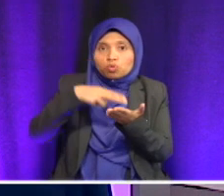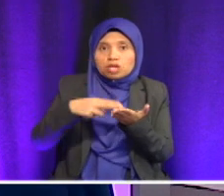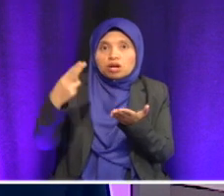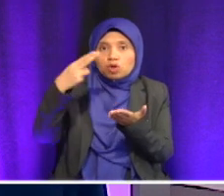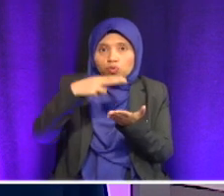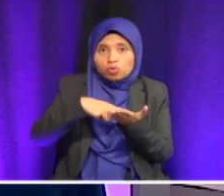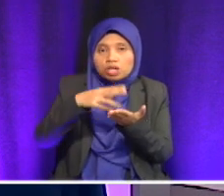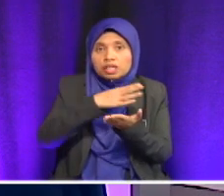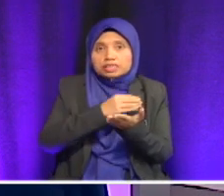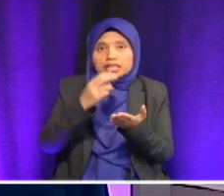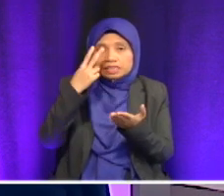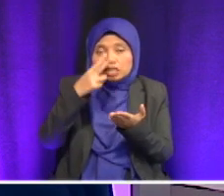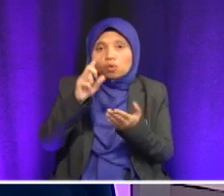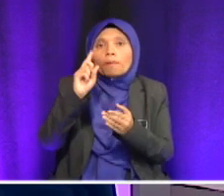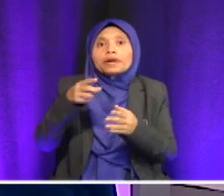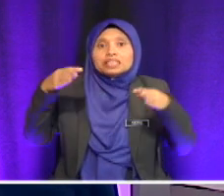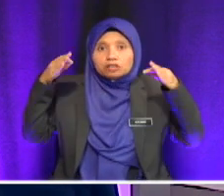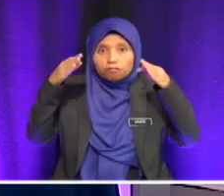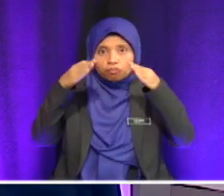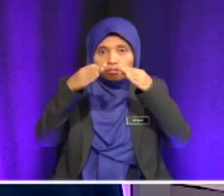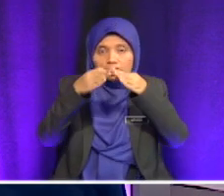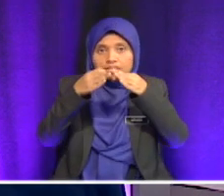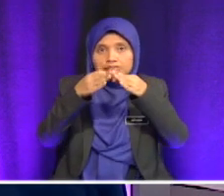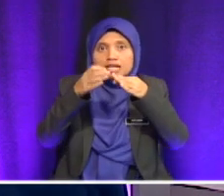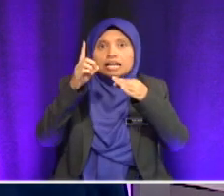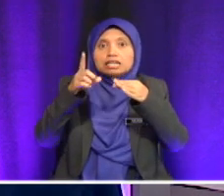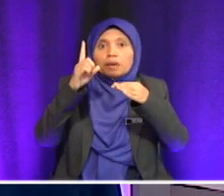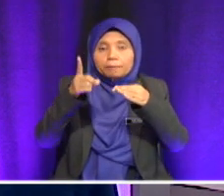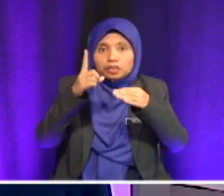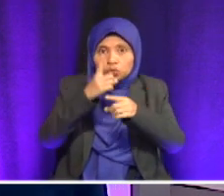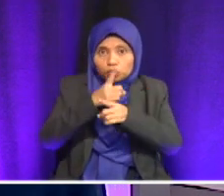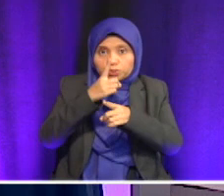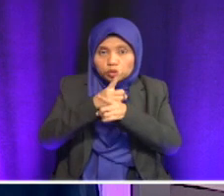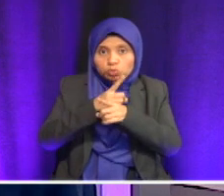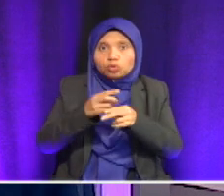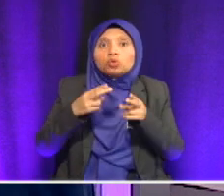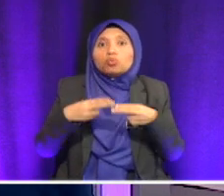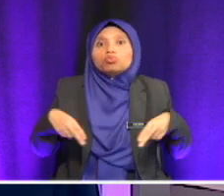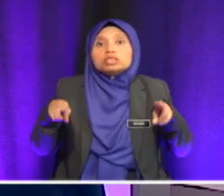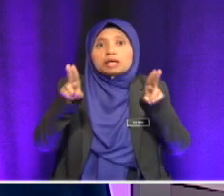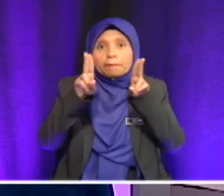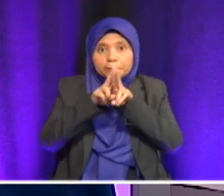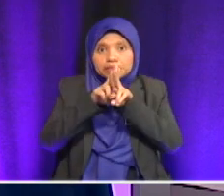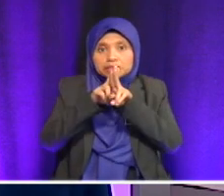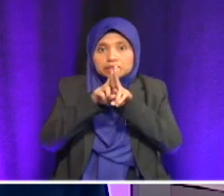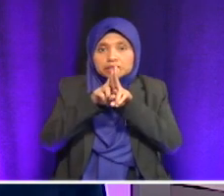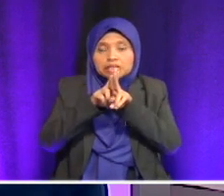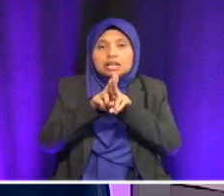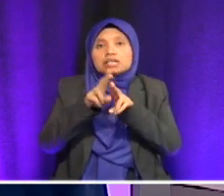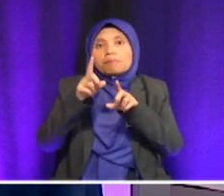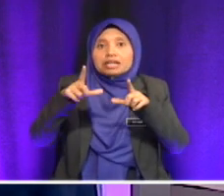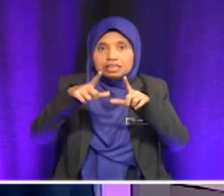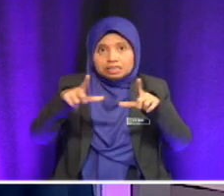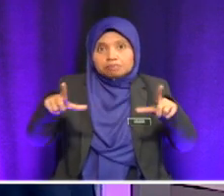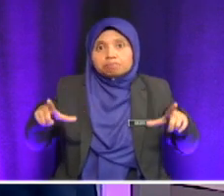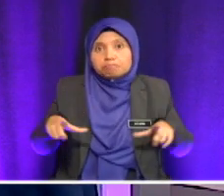specific facts. For example, if we are trying to locate the names of a person involved in the text, certain dates or certain location, we